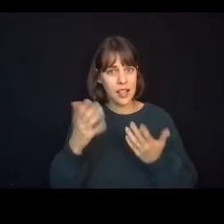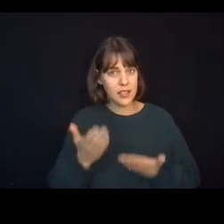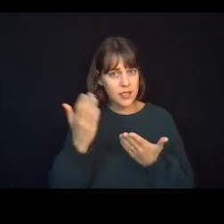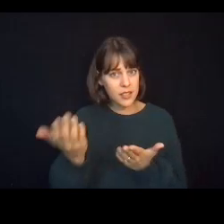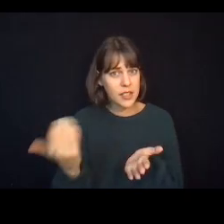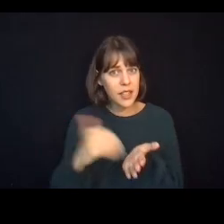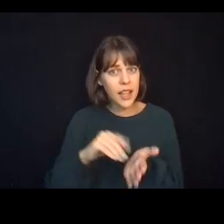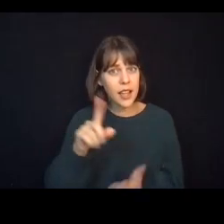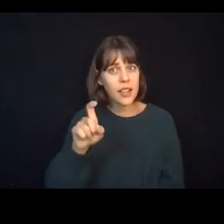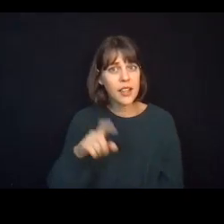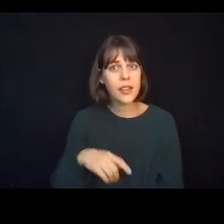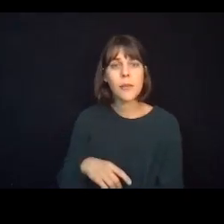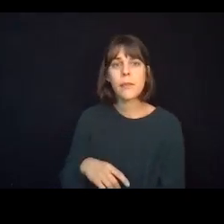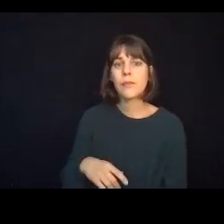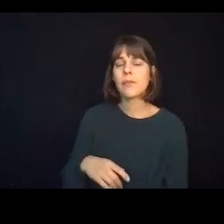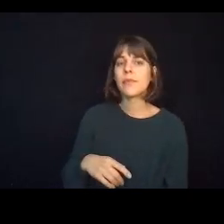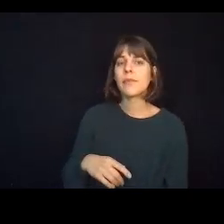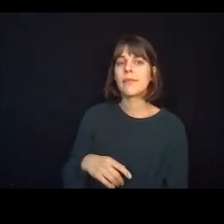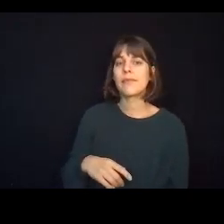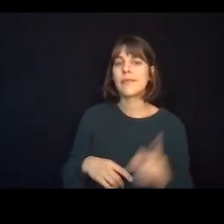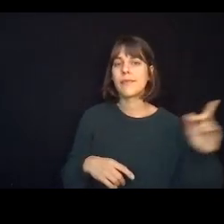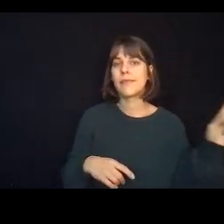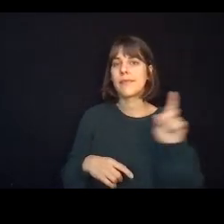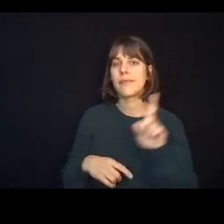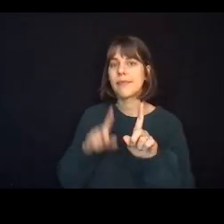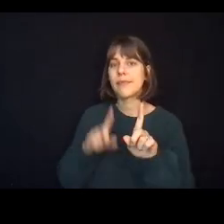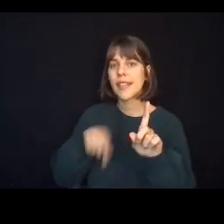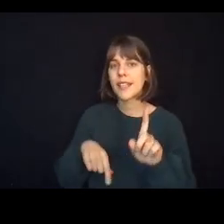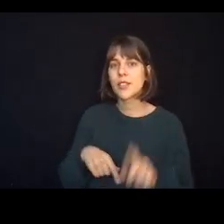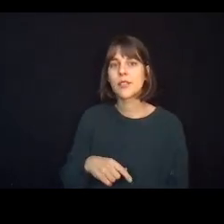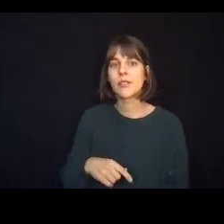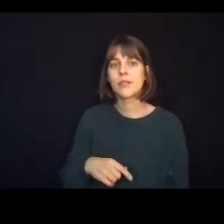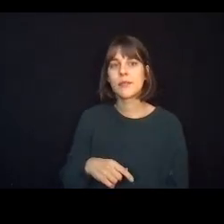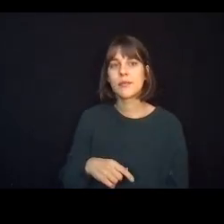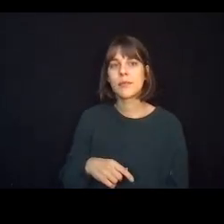table? Catherine's going to come up and answer that. Okay.